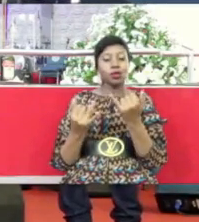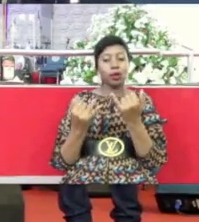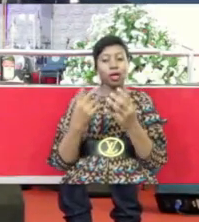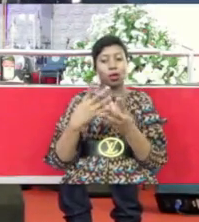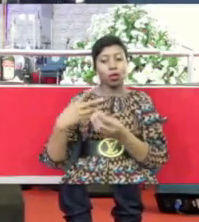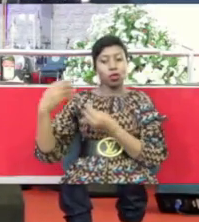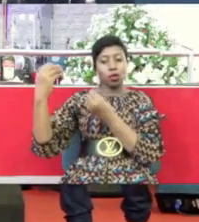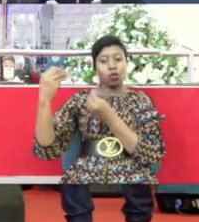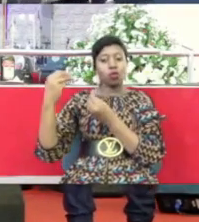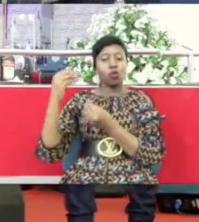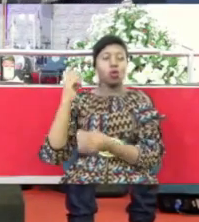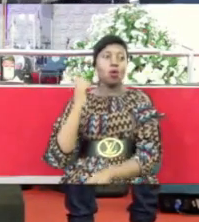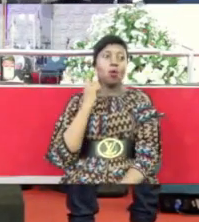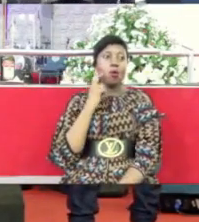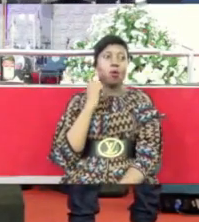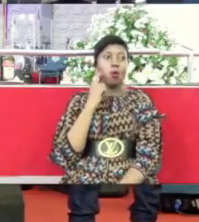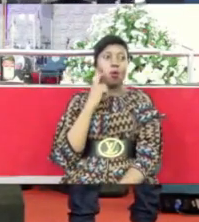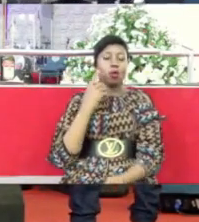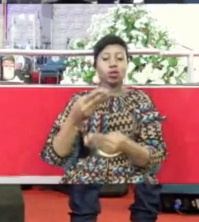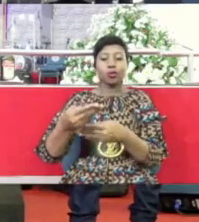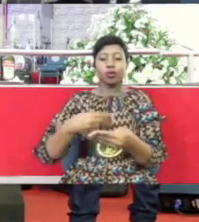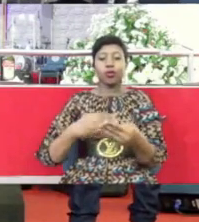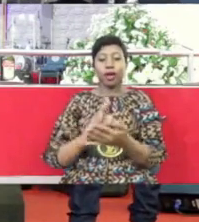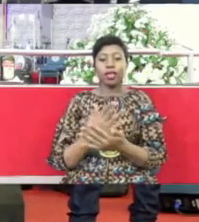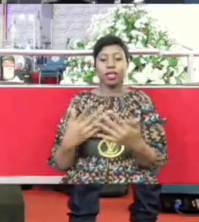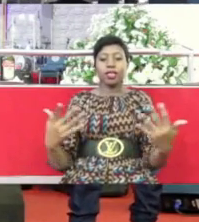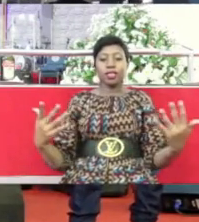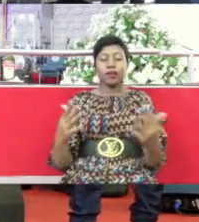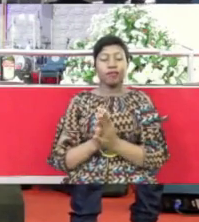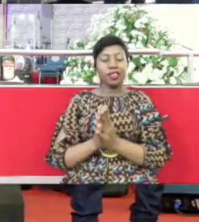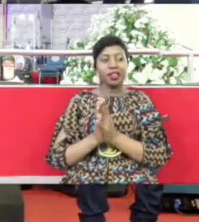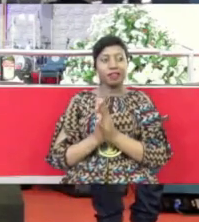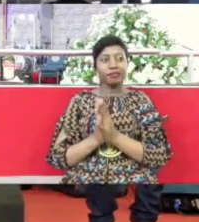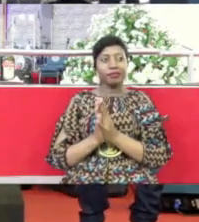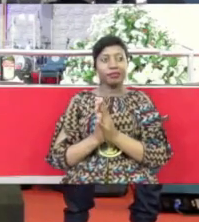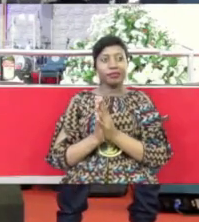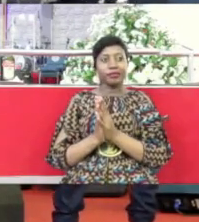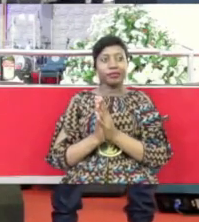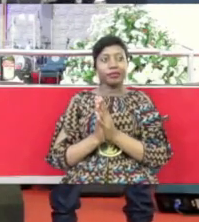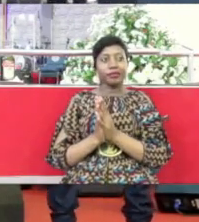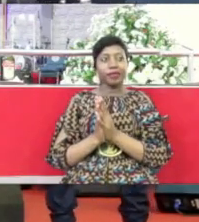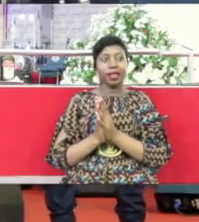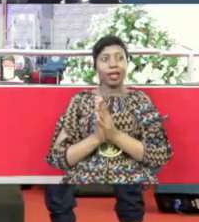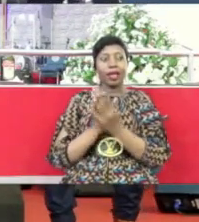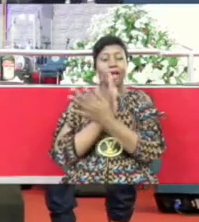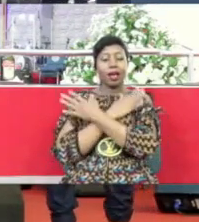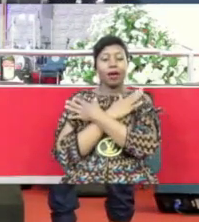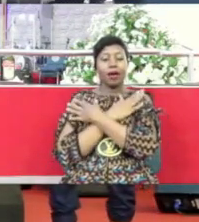kitu kwa duka. Unaenda kununua kitu dukani. These guys who go to Turkey, like my daughter there who goes to Turkey to